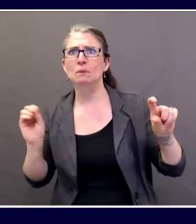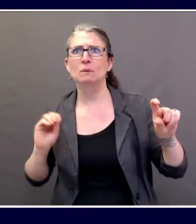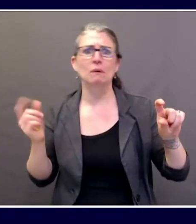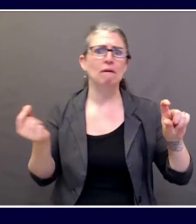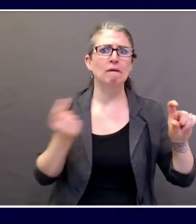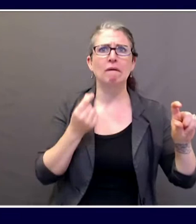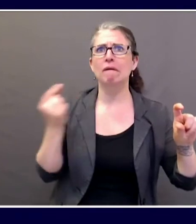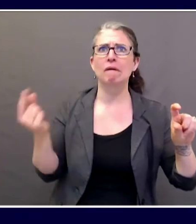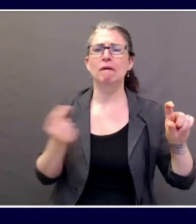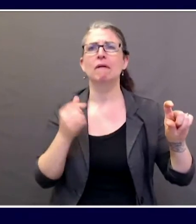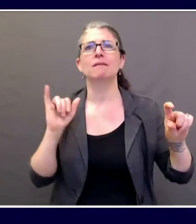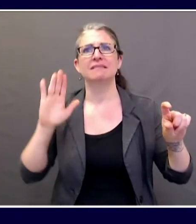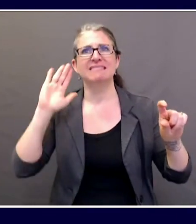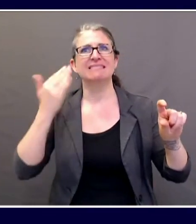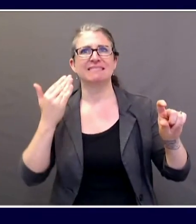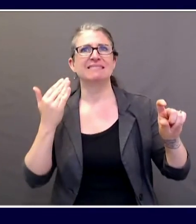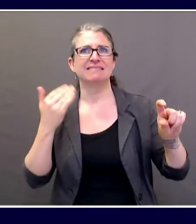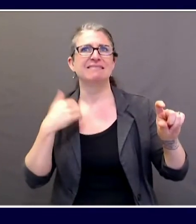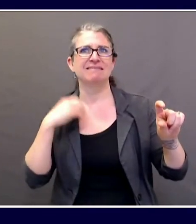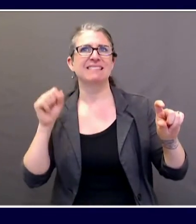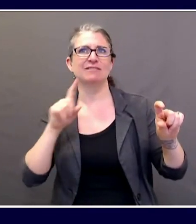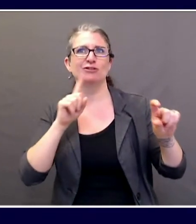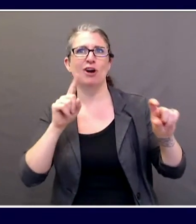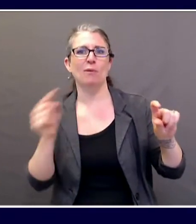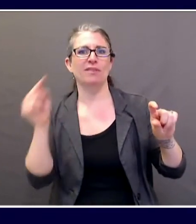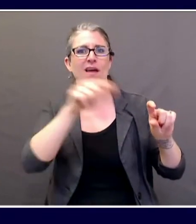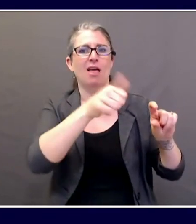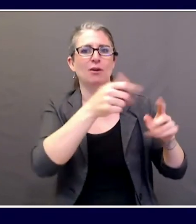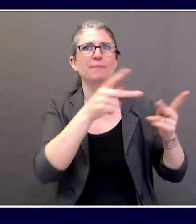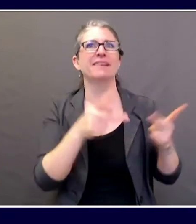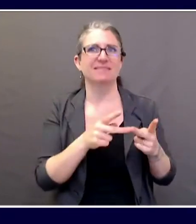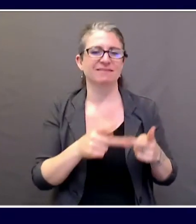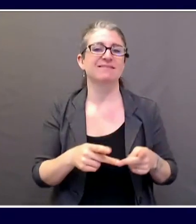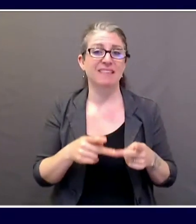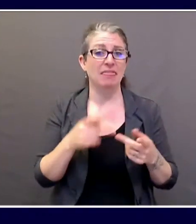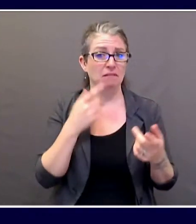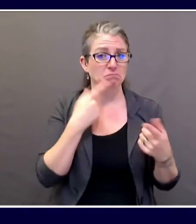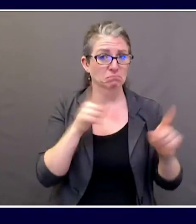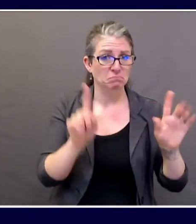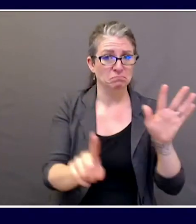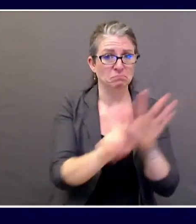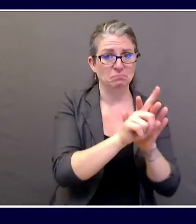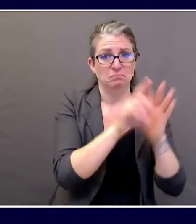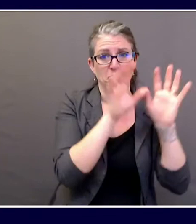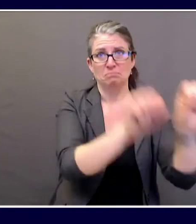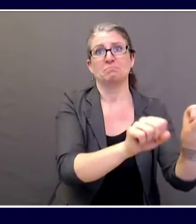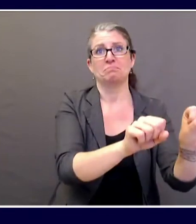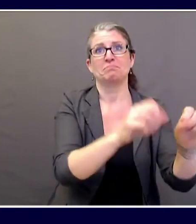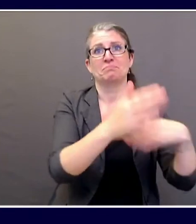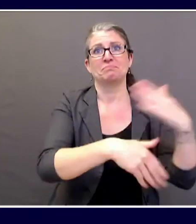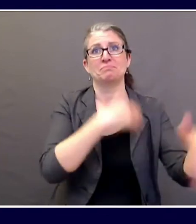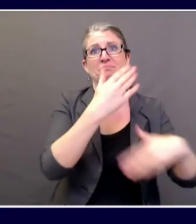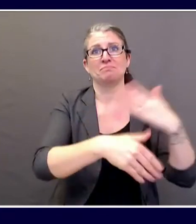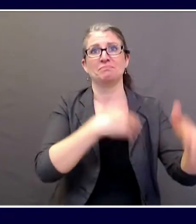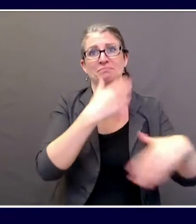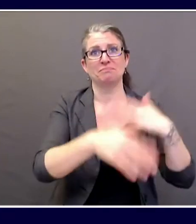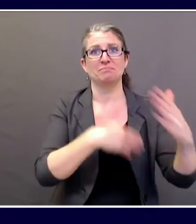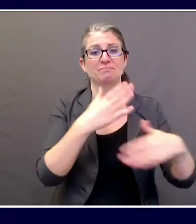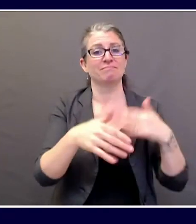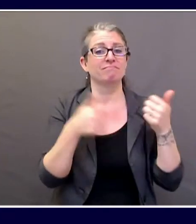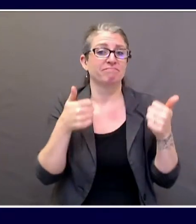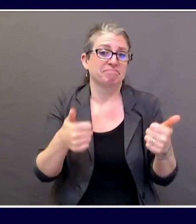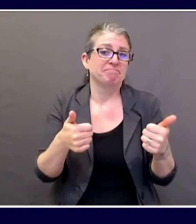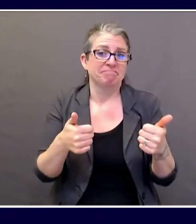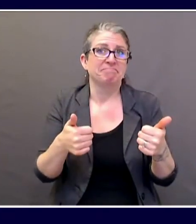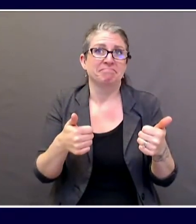Thank you very much. So I have a couple of questions here, one of which pertains to